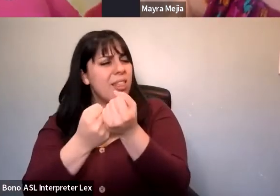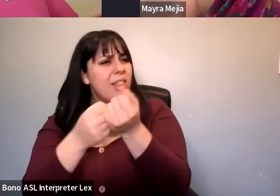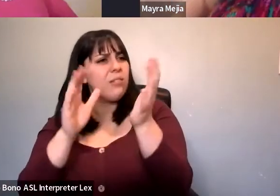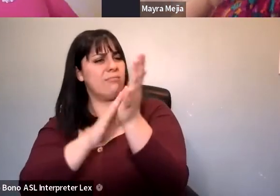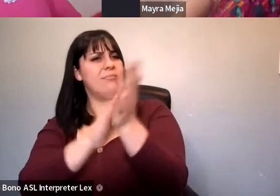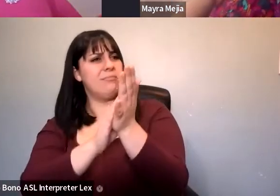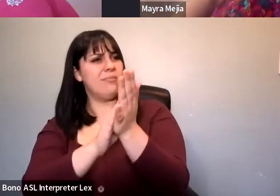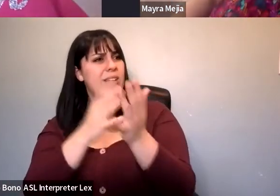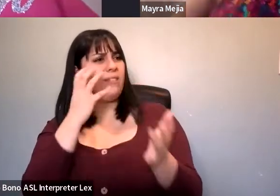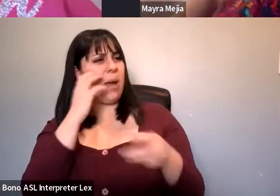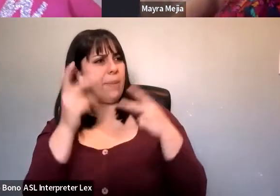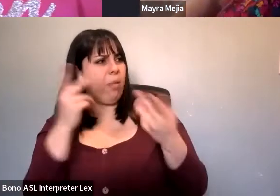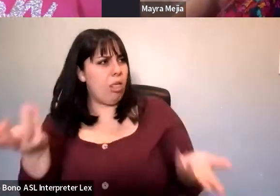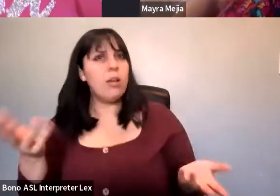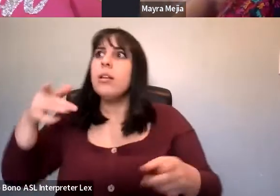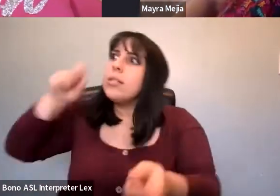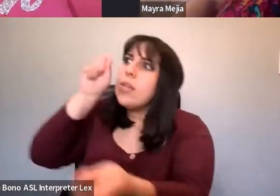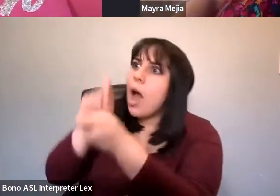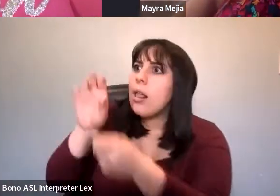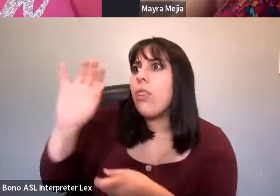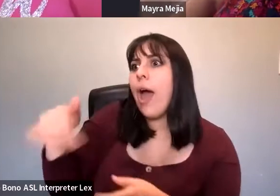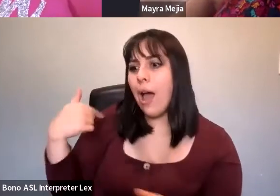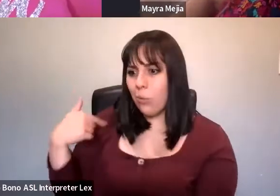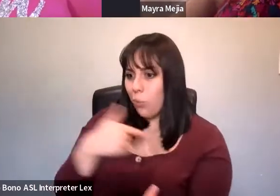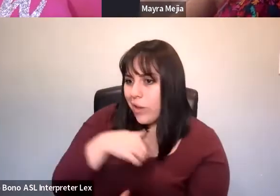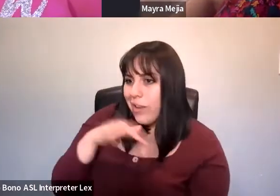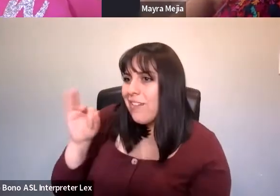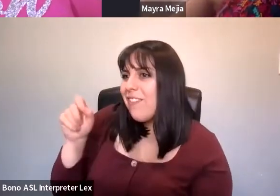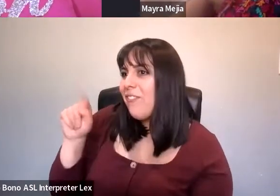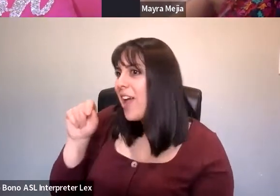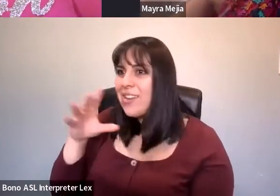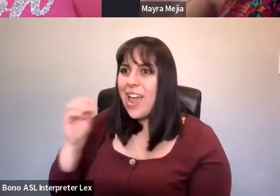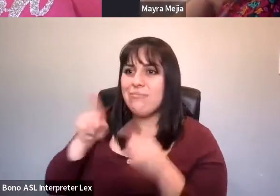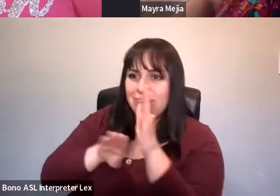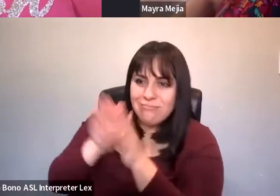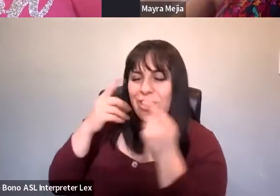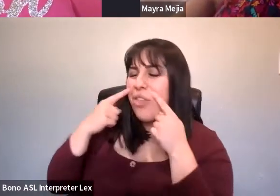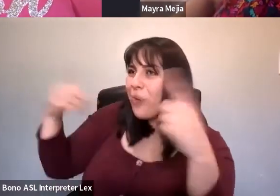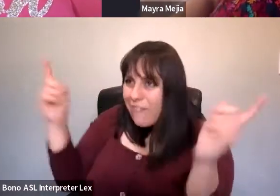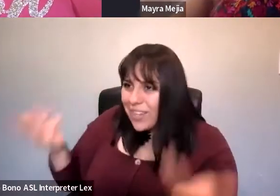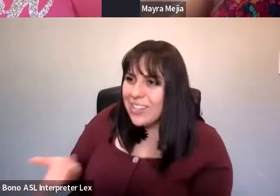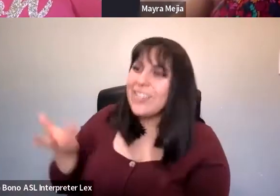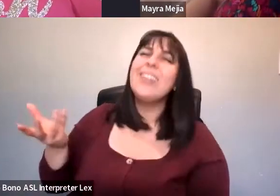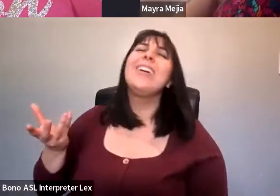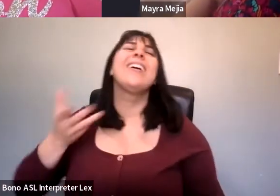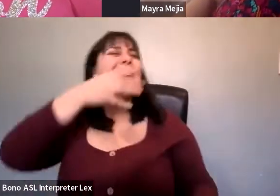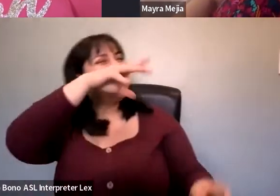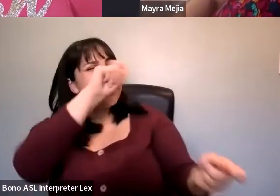we're all fat and thriving. I mean, we're fat and thriving, and what's the problem? But